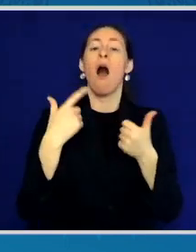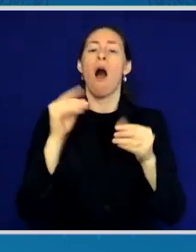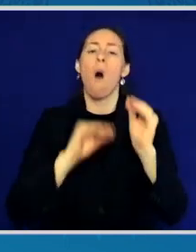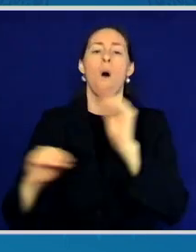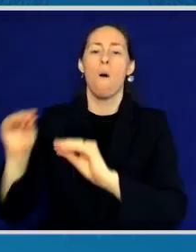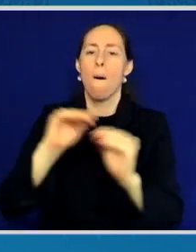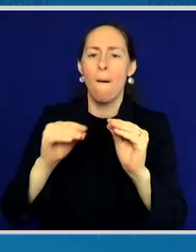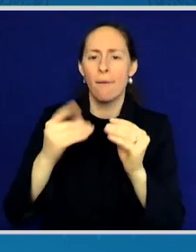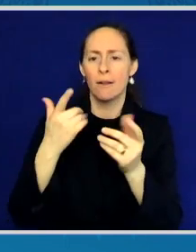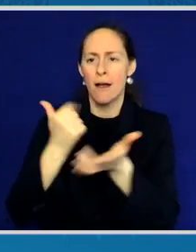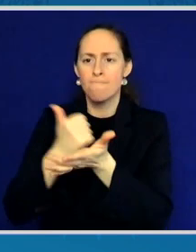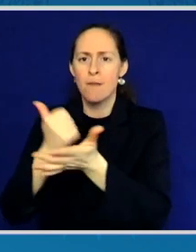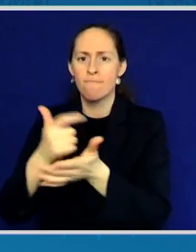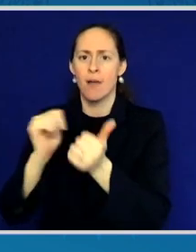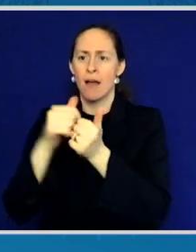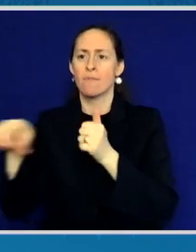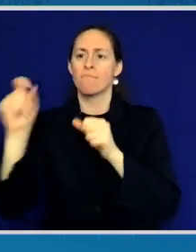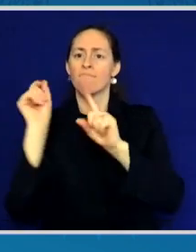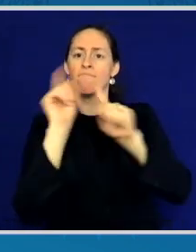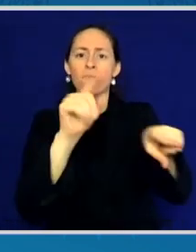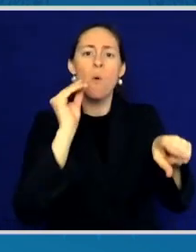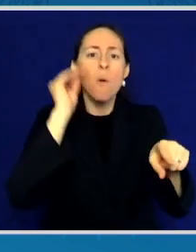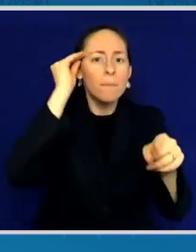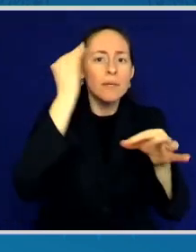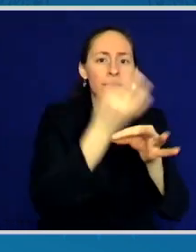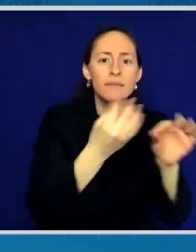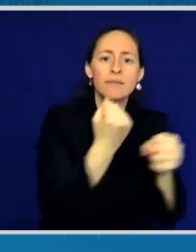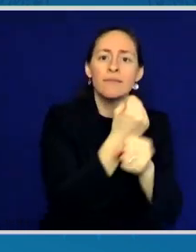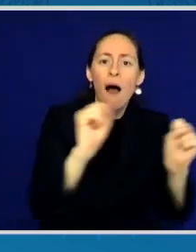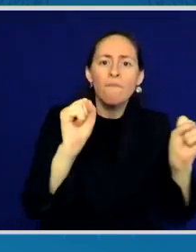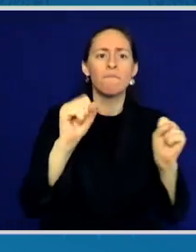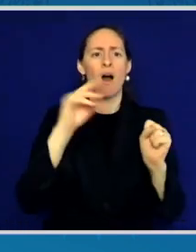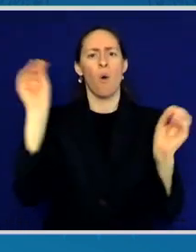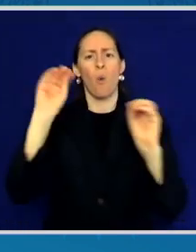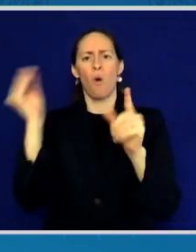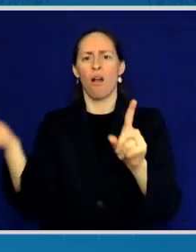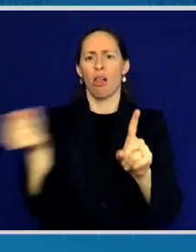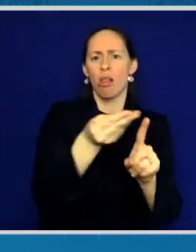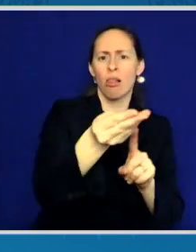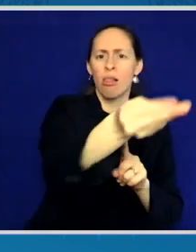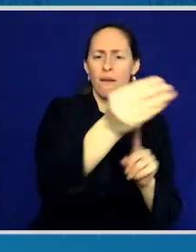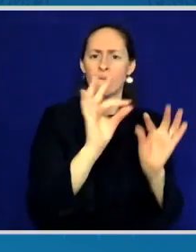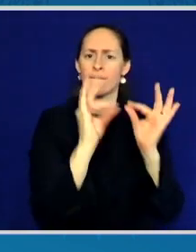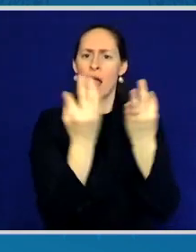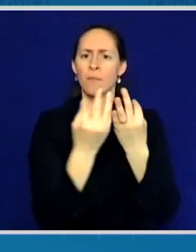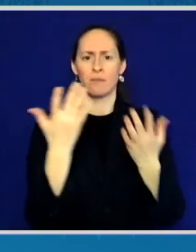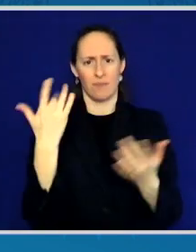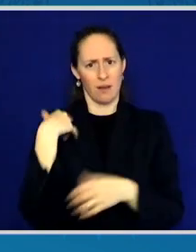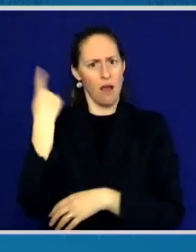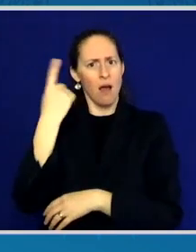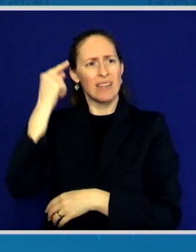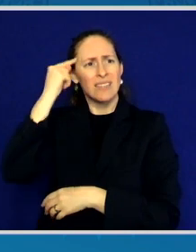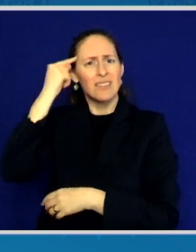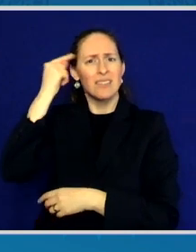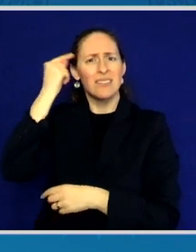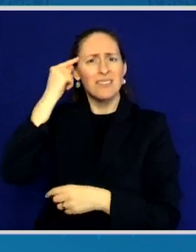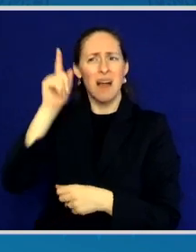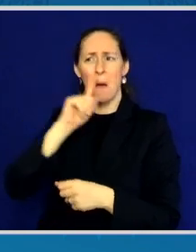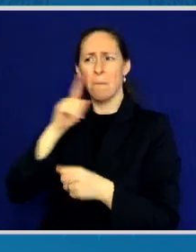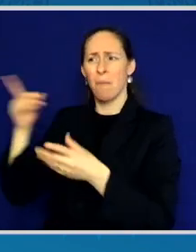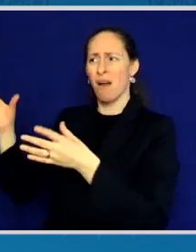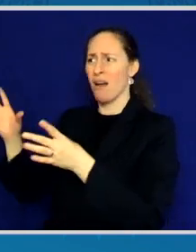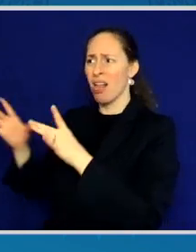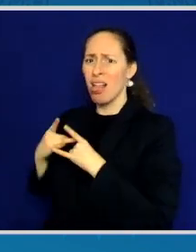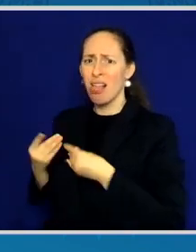families, dealing with it. It's been tough. And you're always worried what you're going to take home. And this is not just here. This